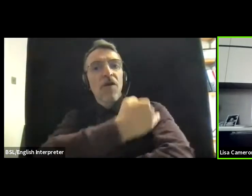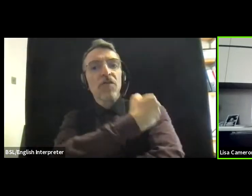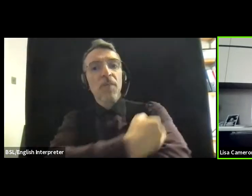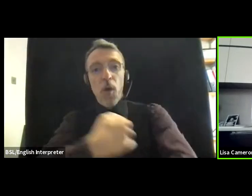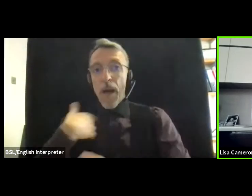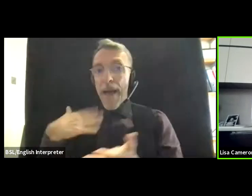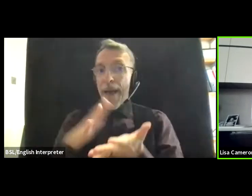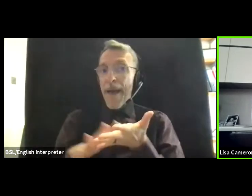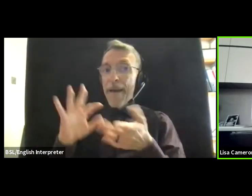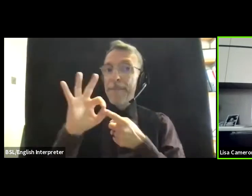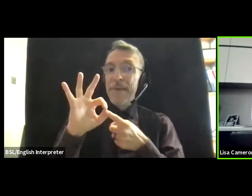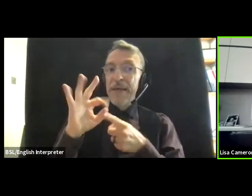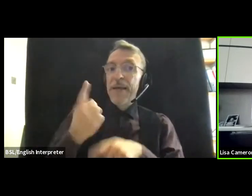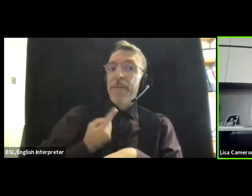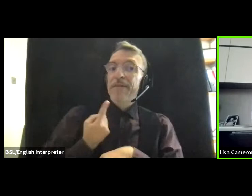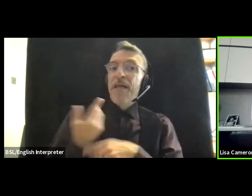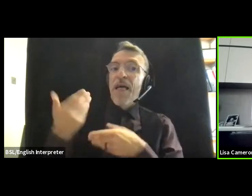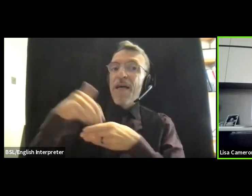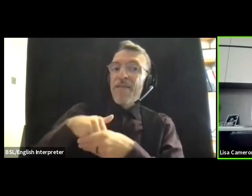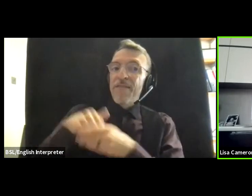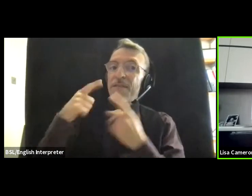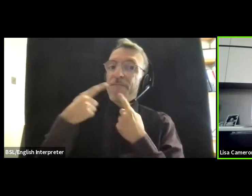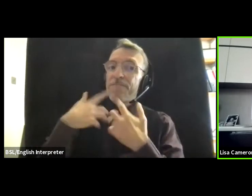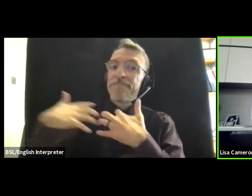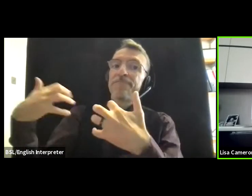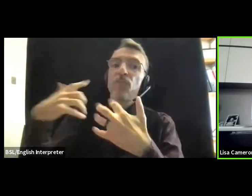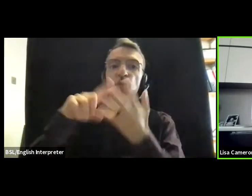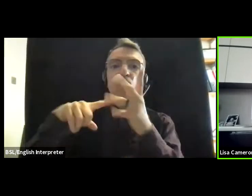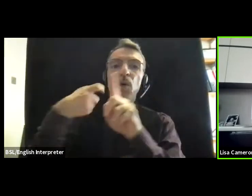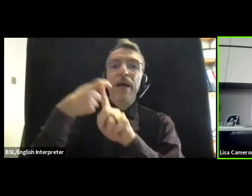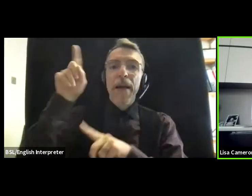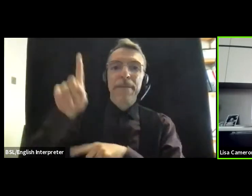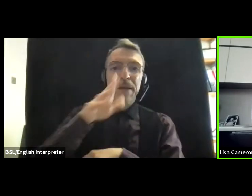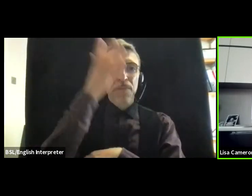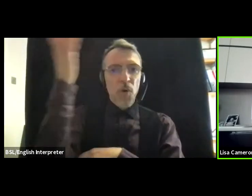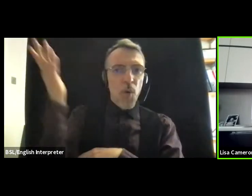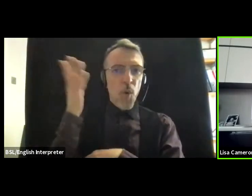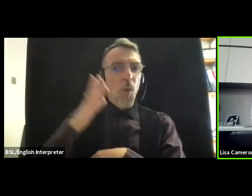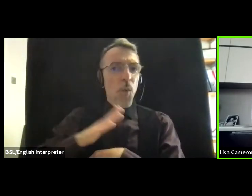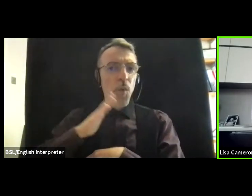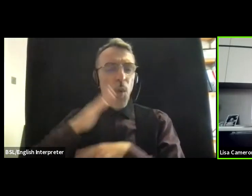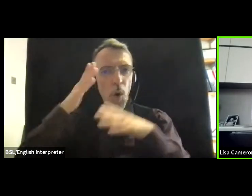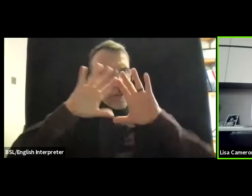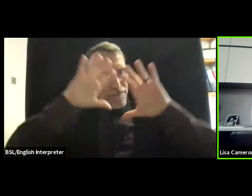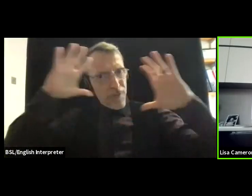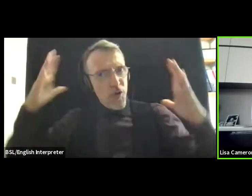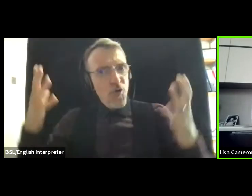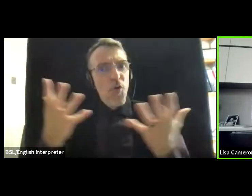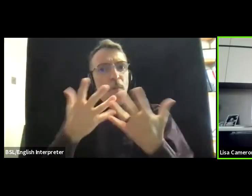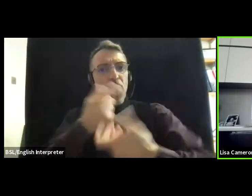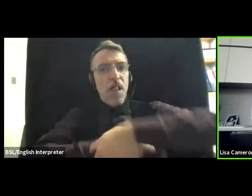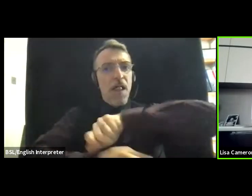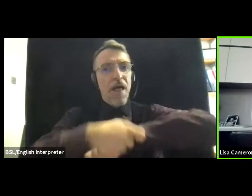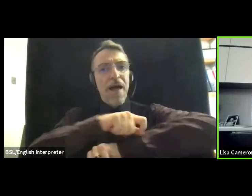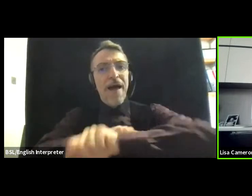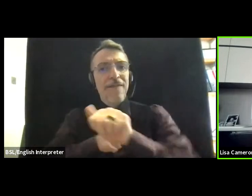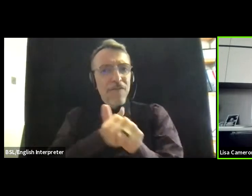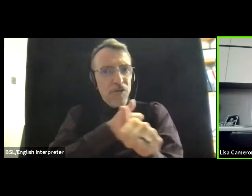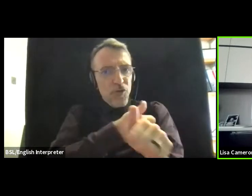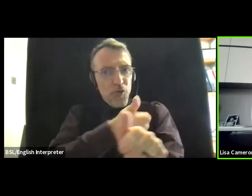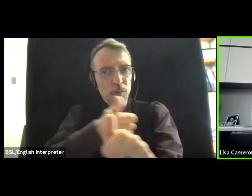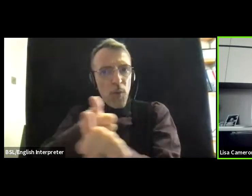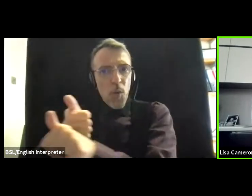Parliament, that's what people across the United Kingdom want us to focus our Global Goals effort on, supporting the